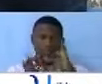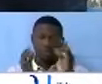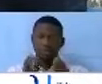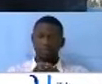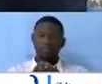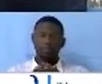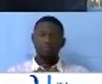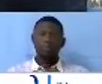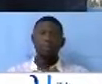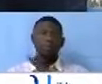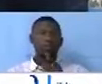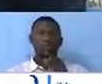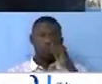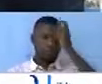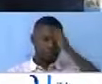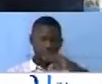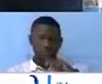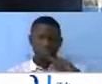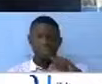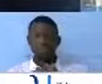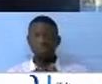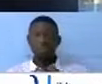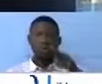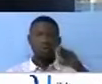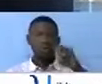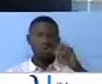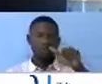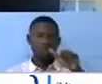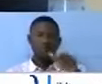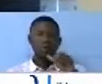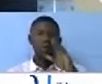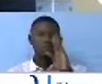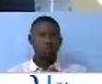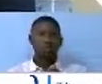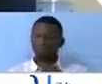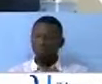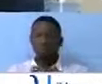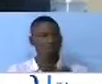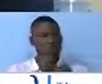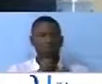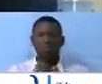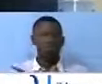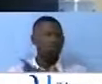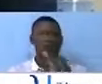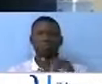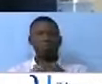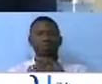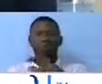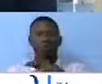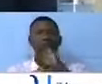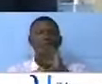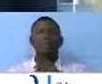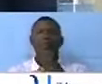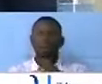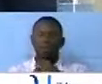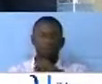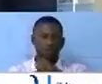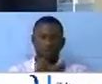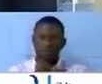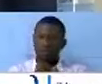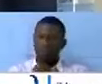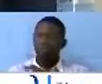police or the NIA would do the arrest, would effect the arrest. Du nek police du nek NIA ño xamné ño japp